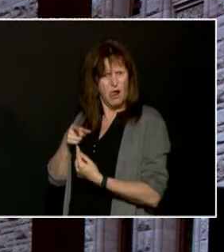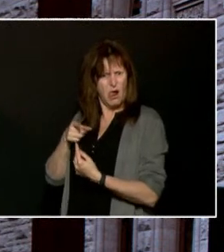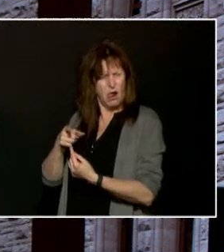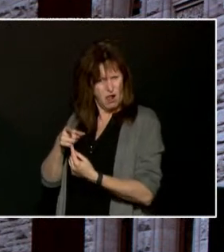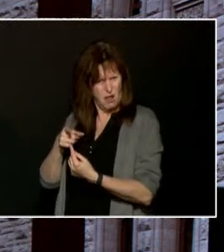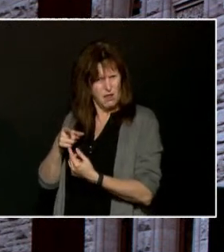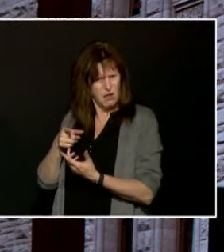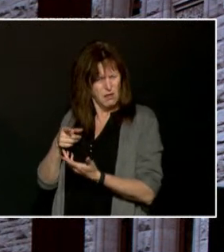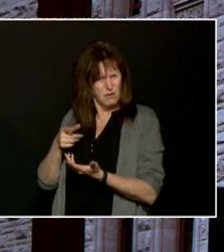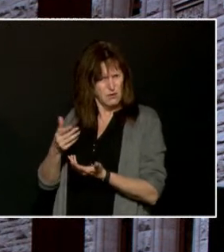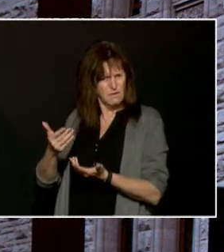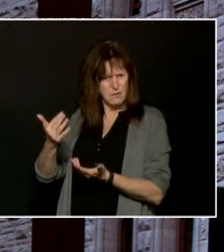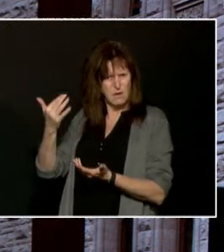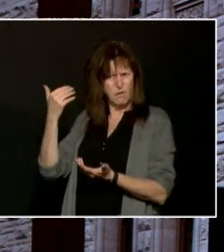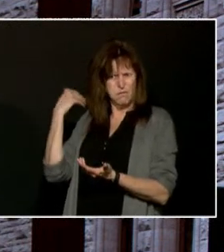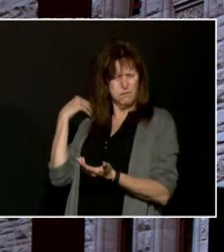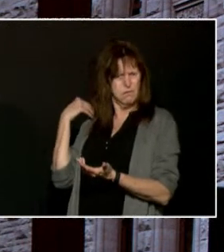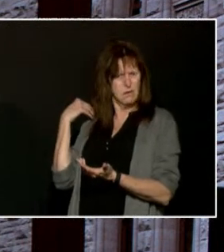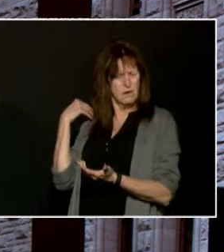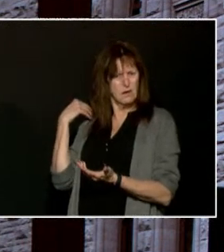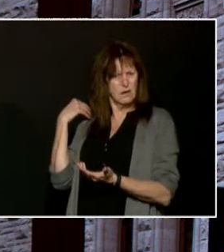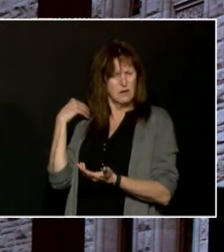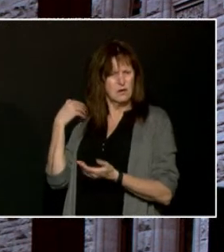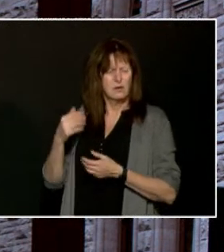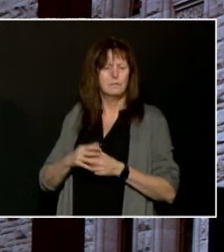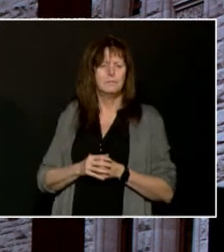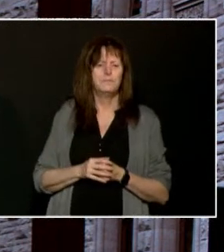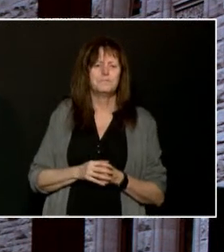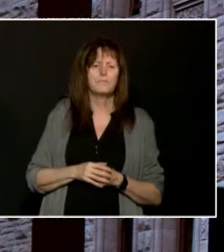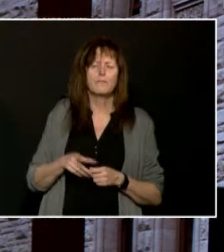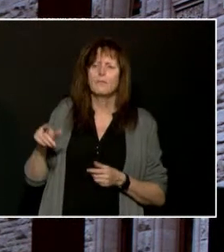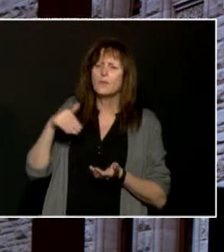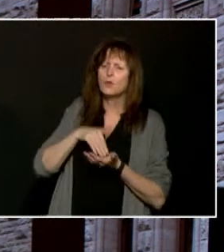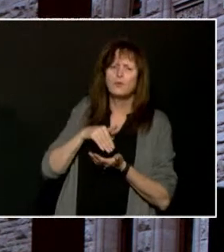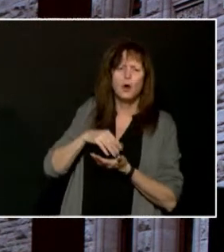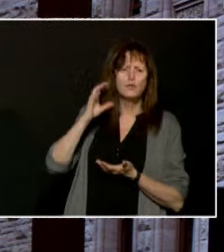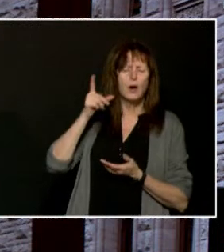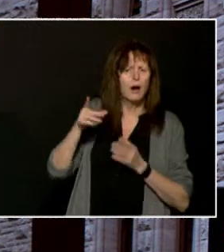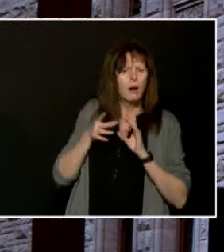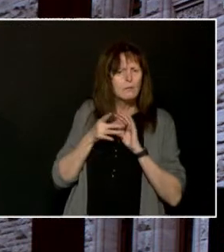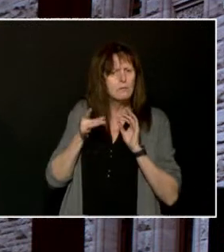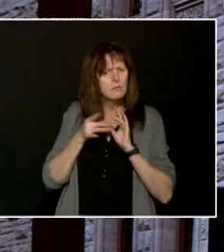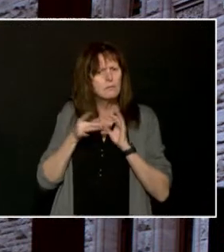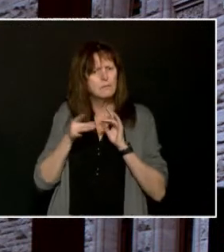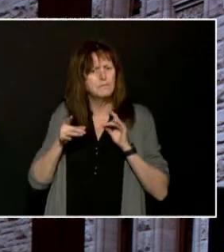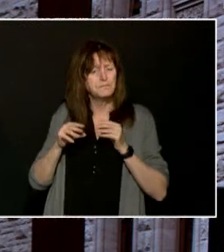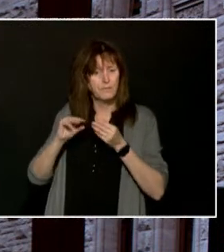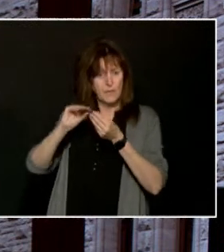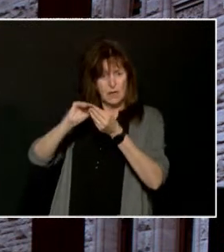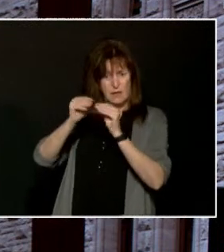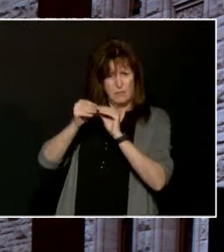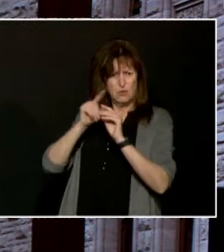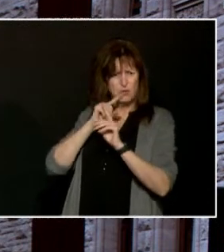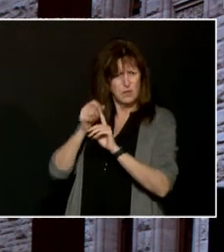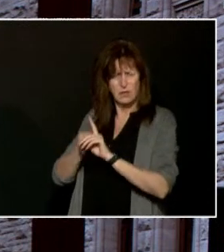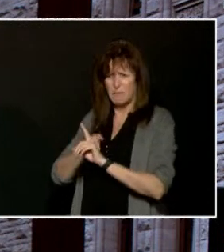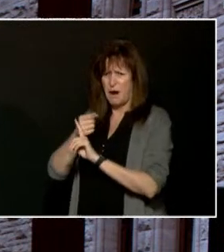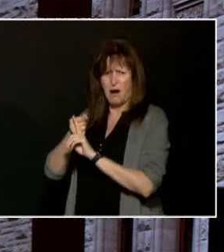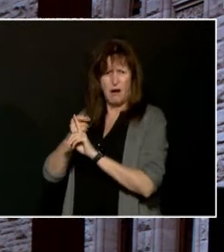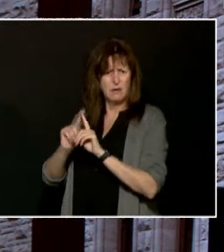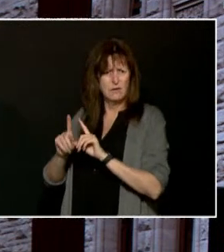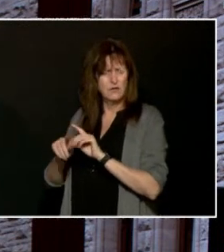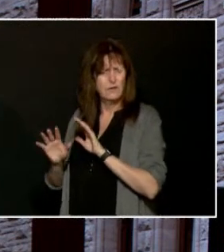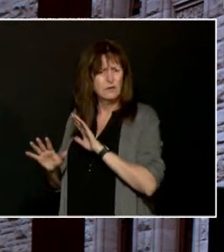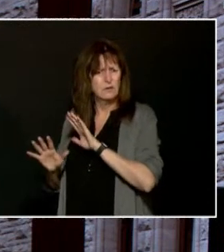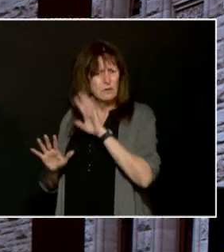ago. And as Dr. Brown has alluded, those numbers are affected in different ways, including transfers as well